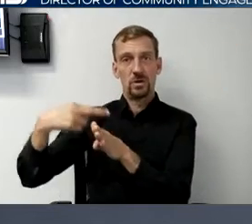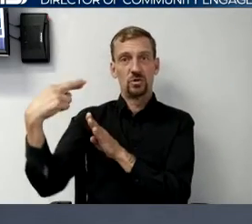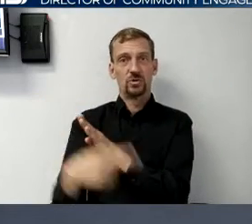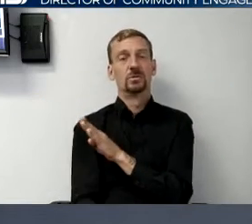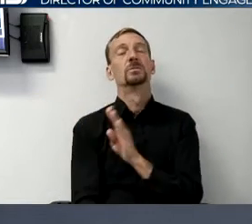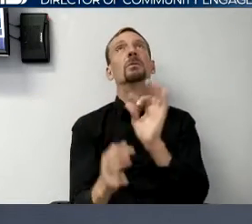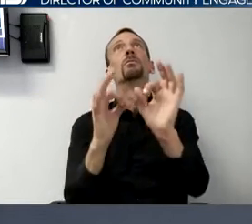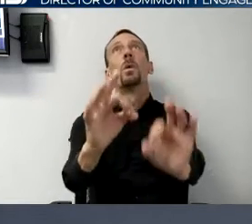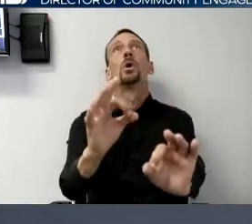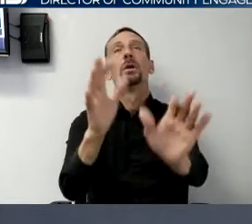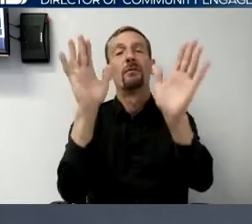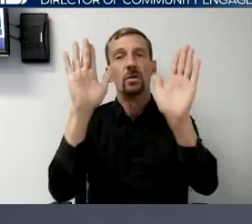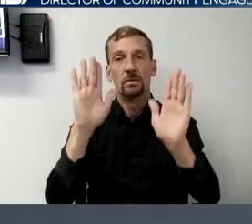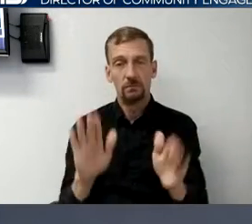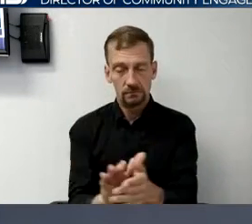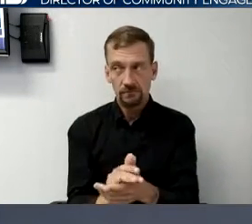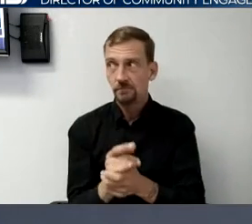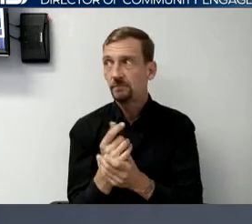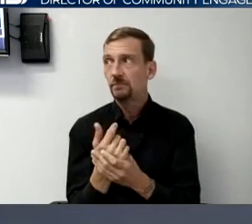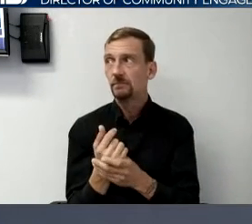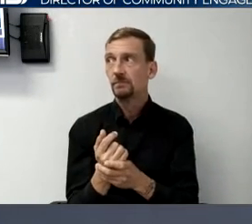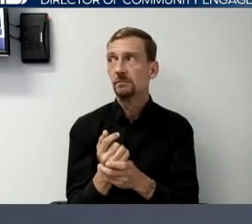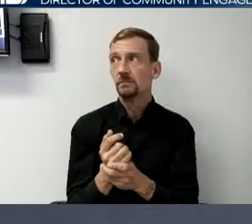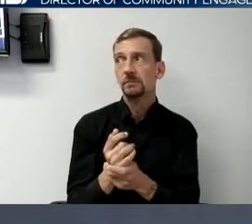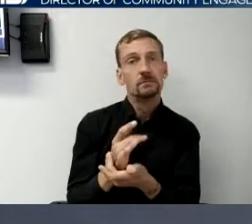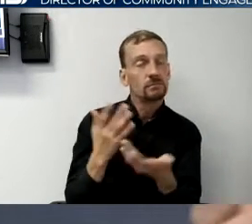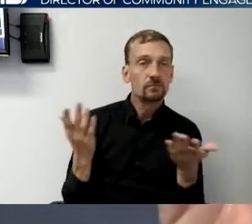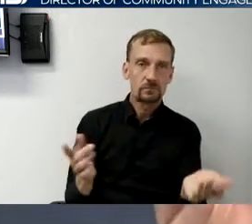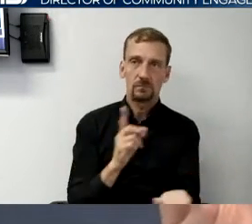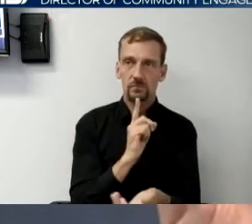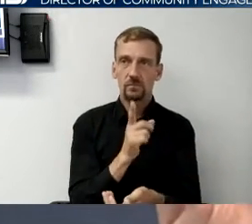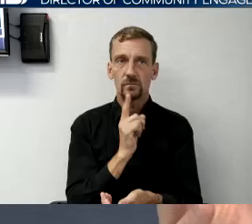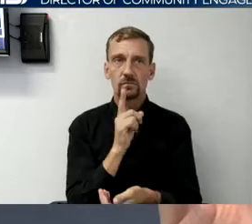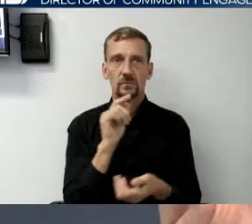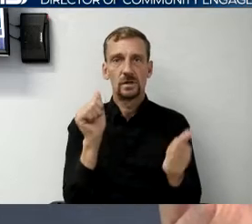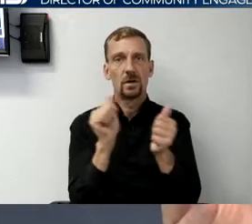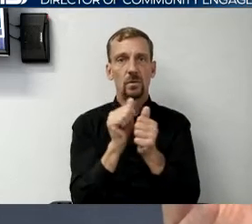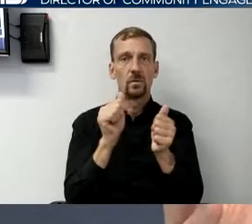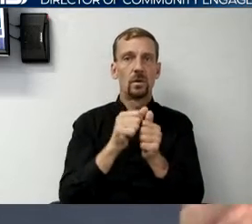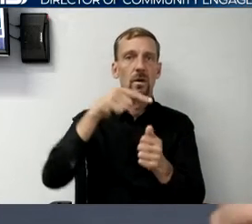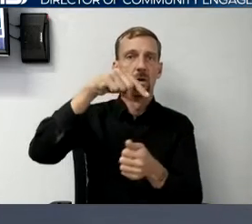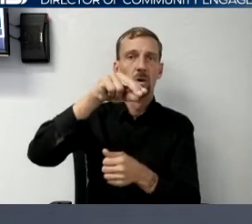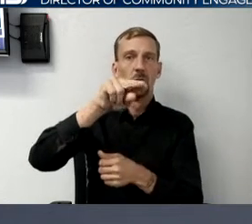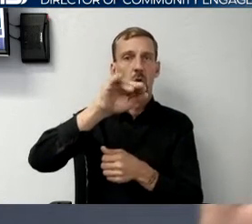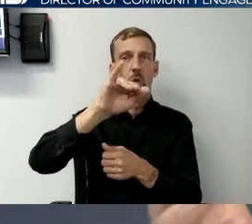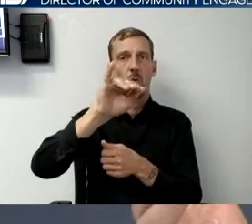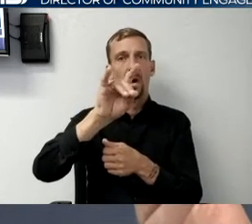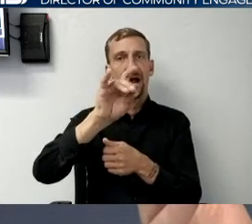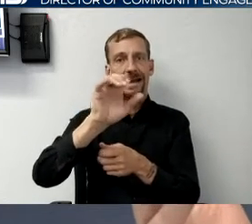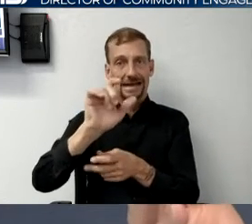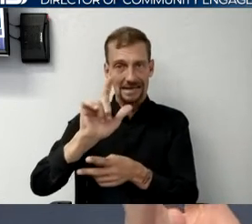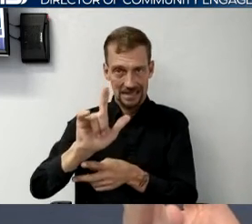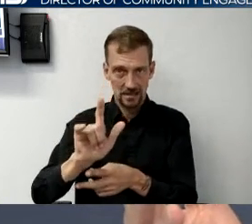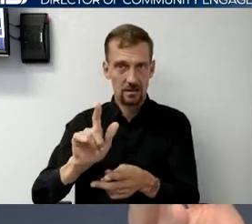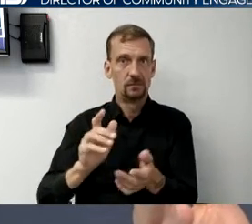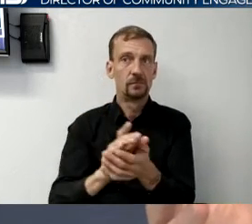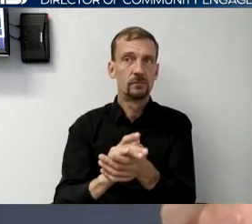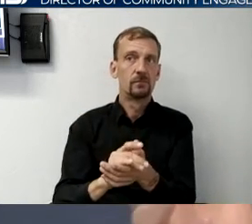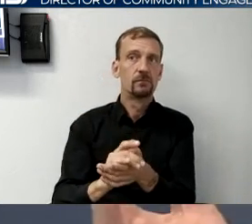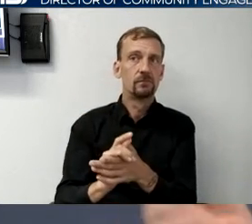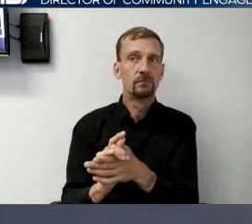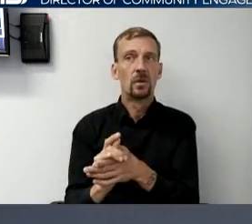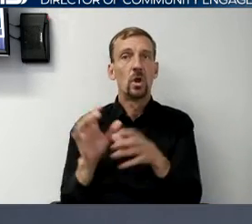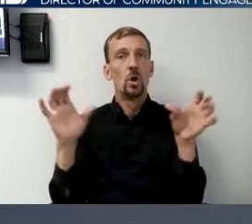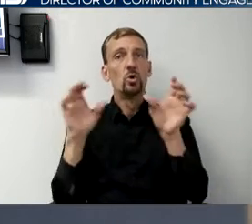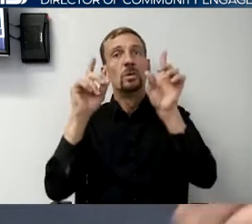very, very good to see that. But again, with the Quidel, to be able to in an unlimited fashion